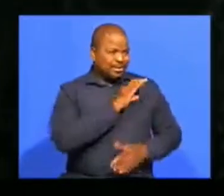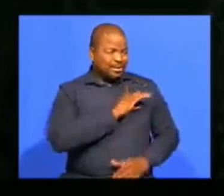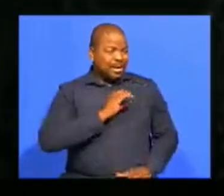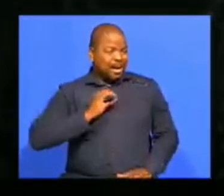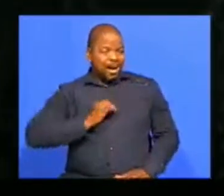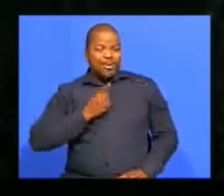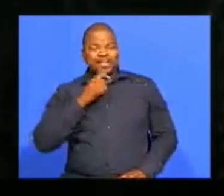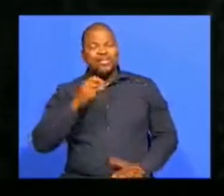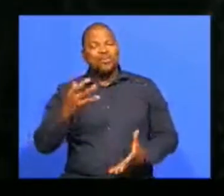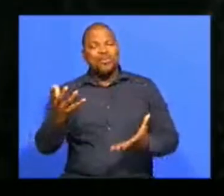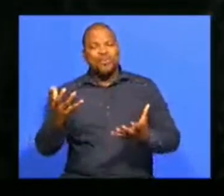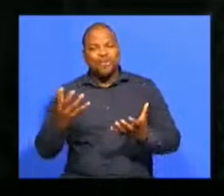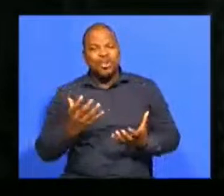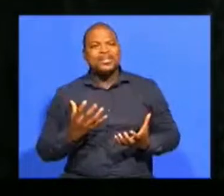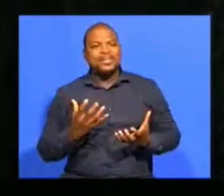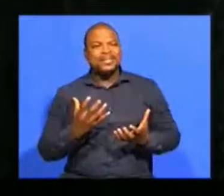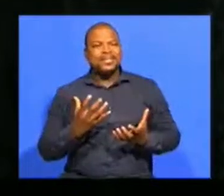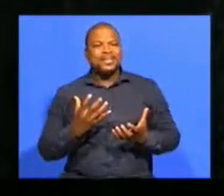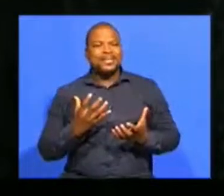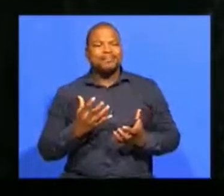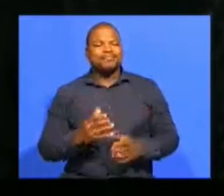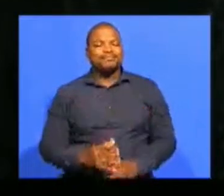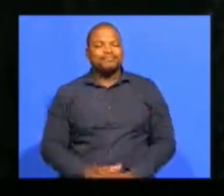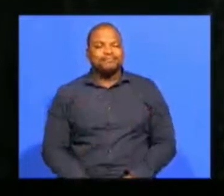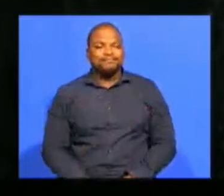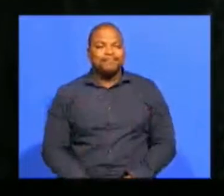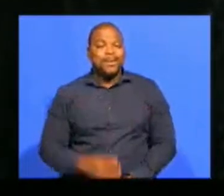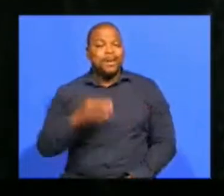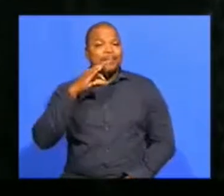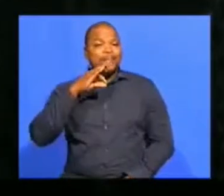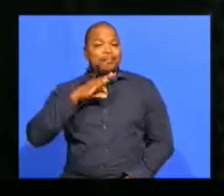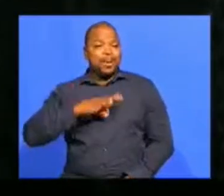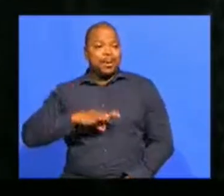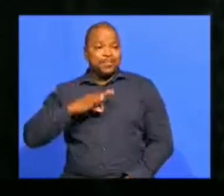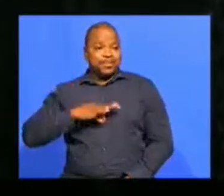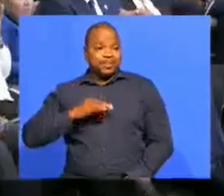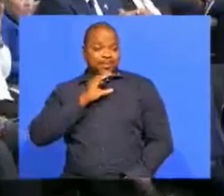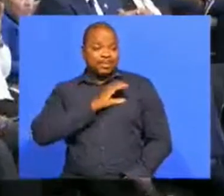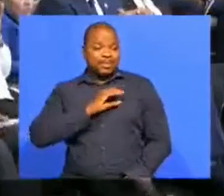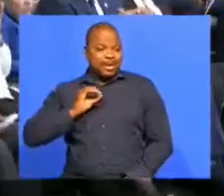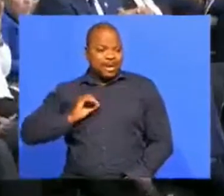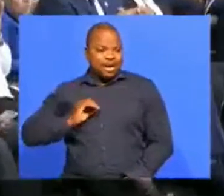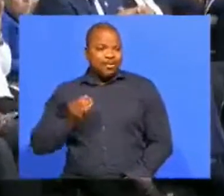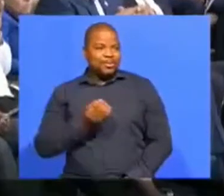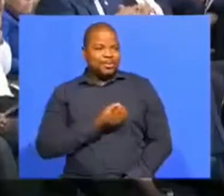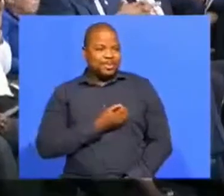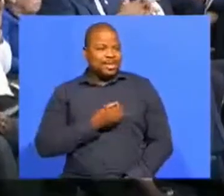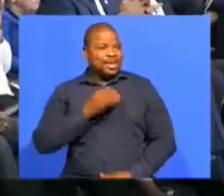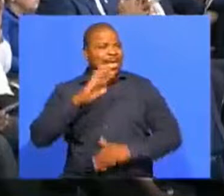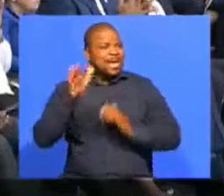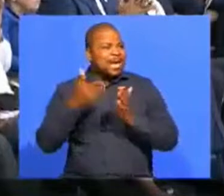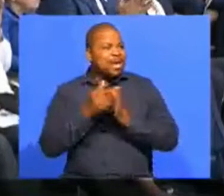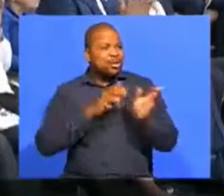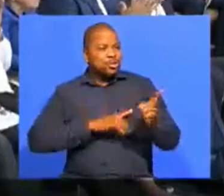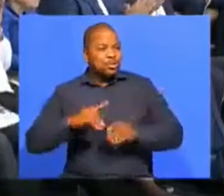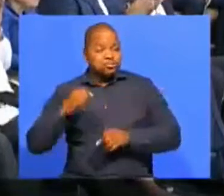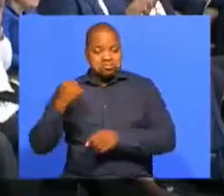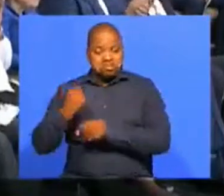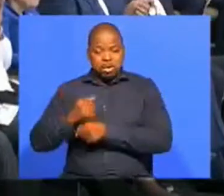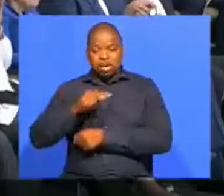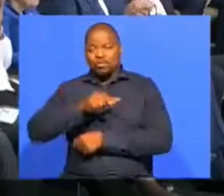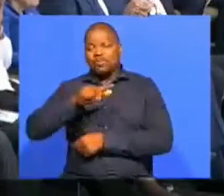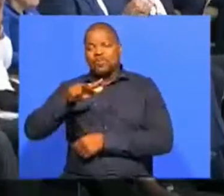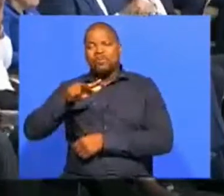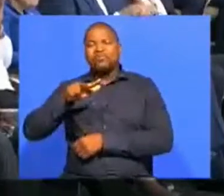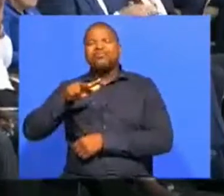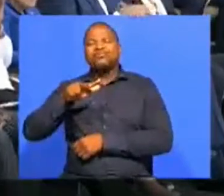citizens. It's only intended to benefit our citizens. So everything we do, we're at work